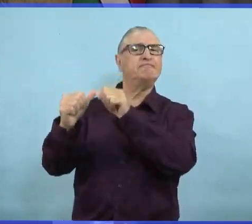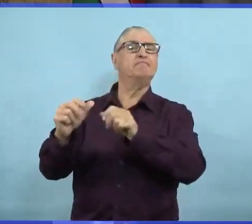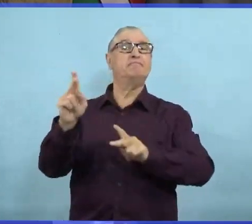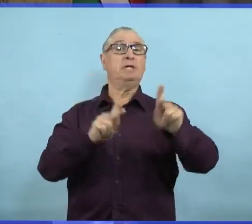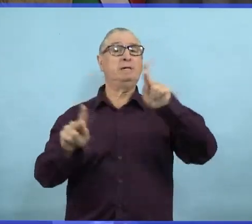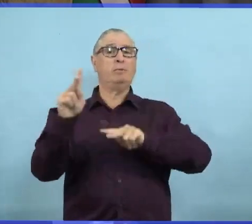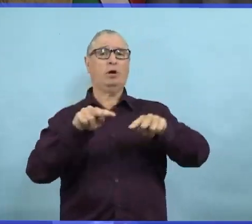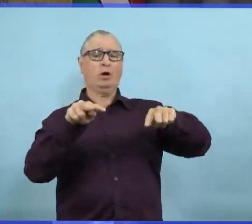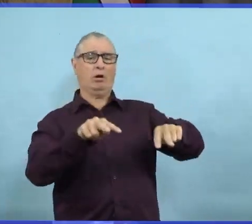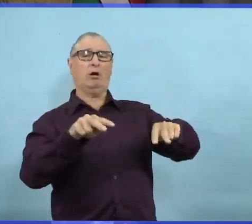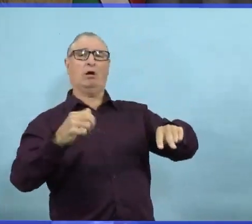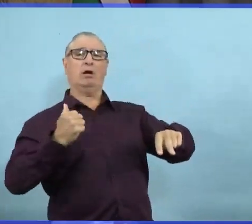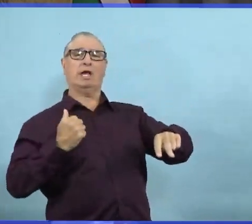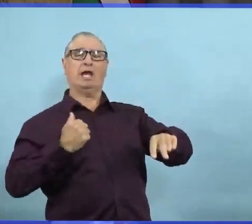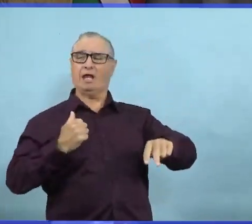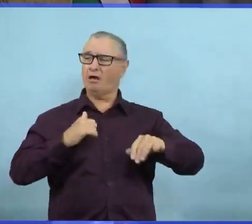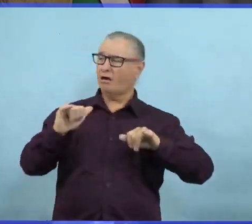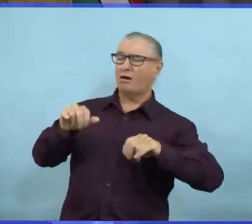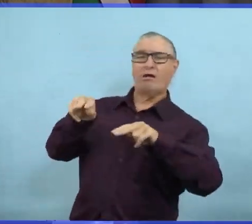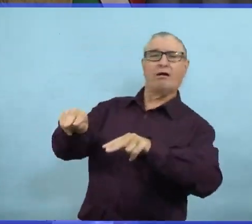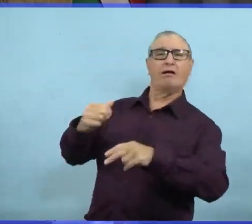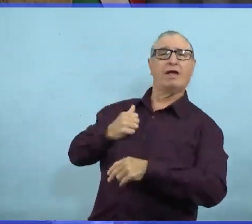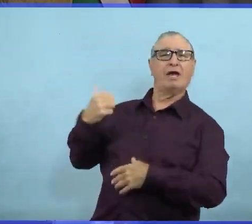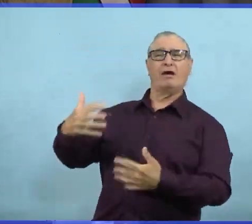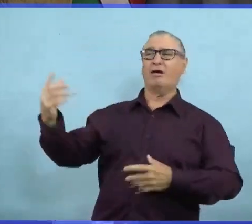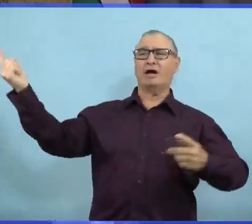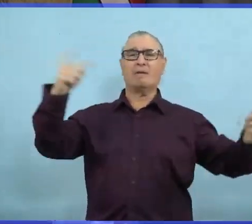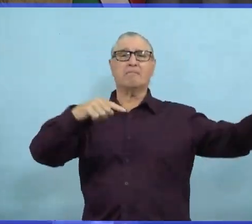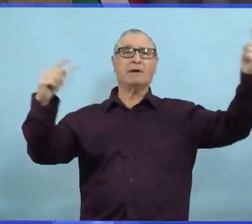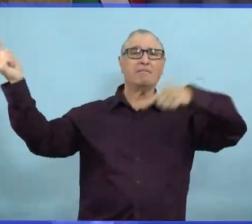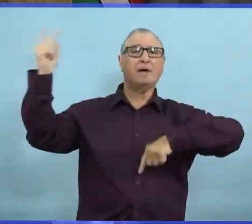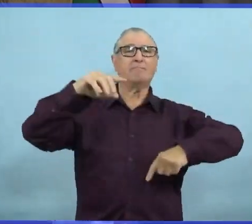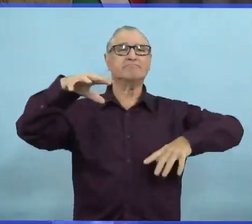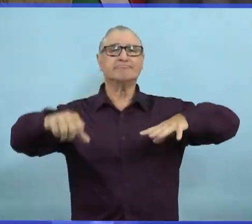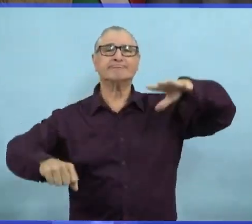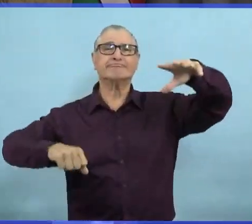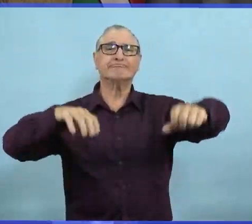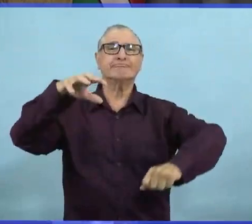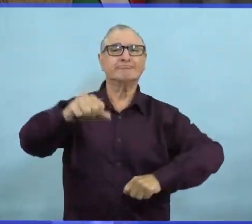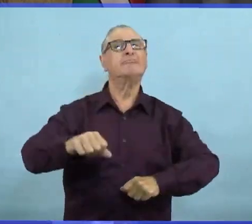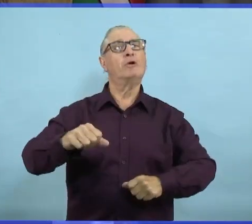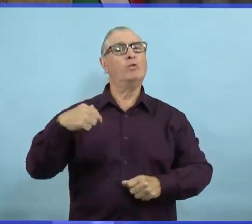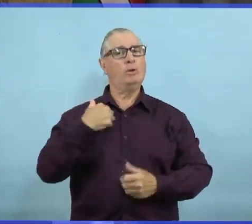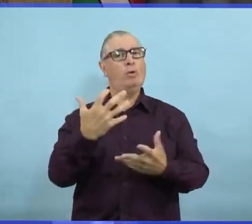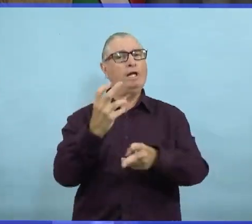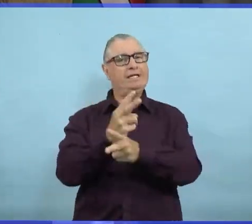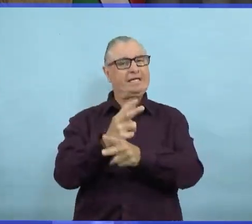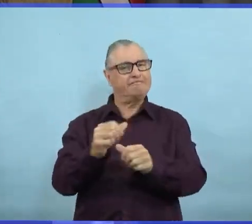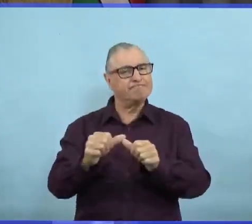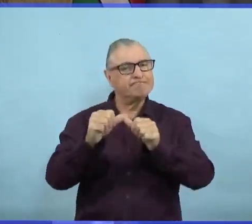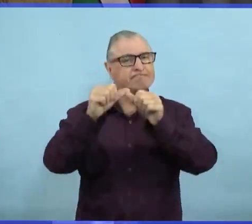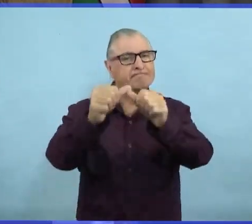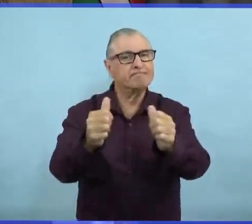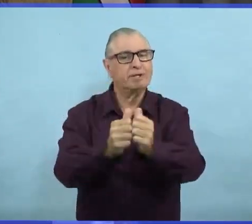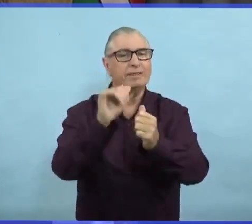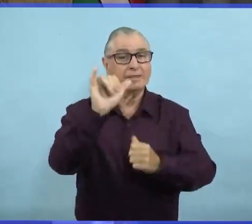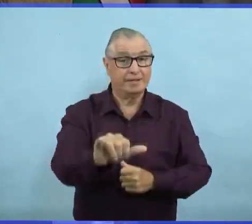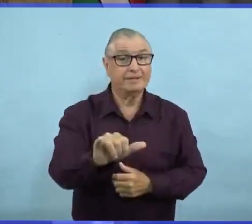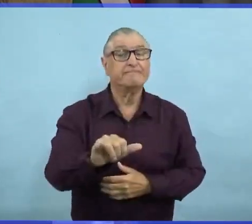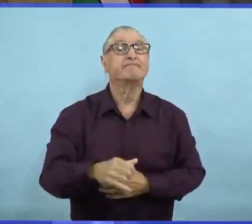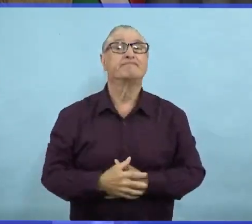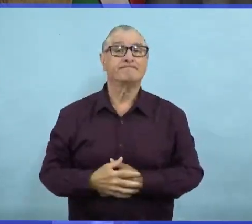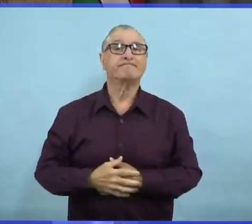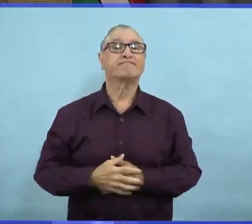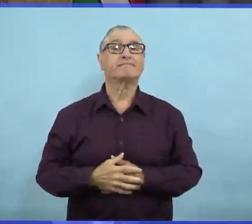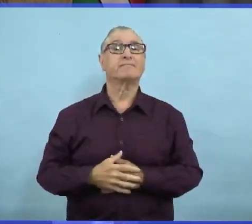world. We must be that beacon of light for our Indigenous people in this country as well. For too long, that has not